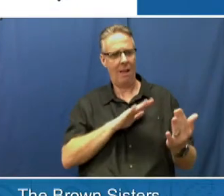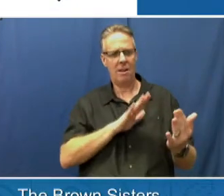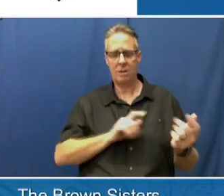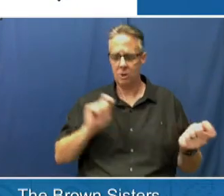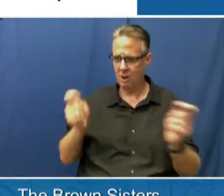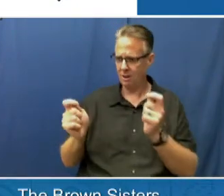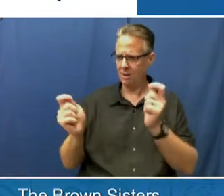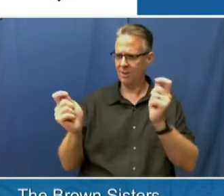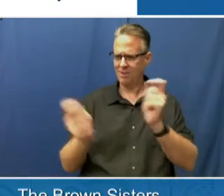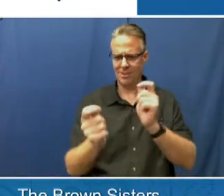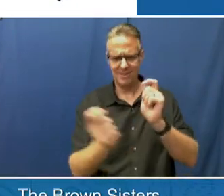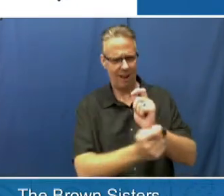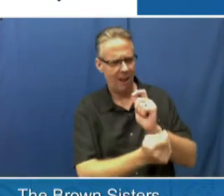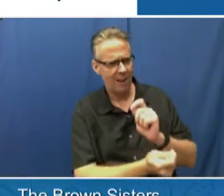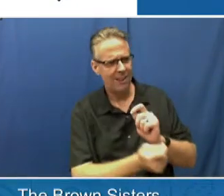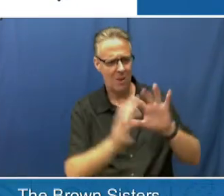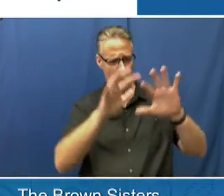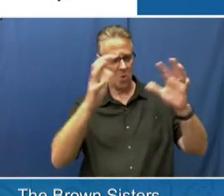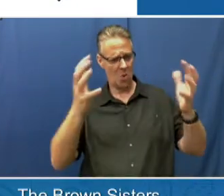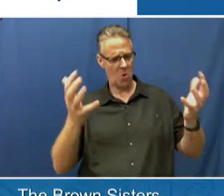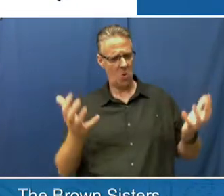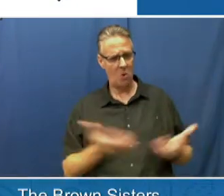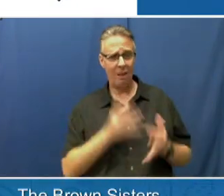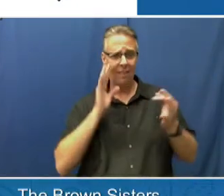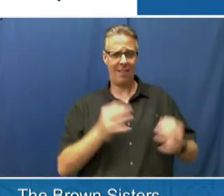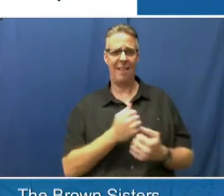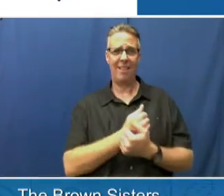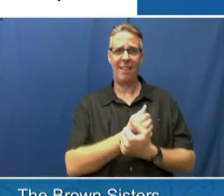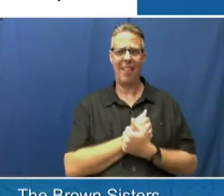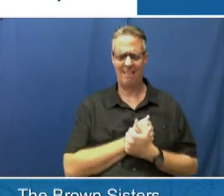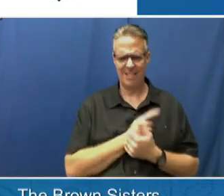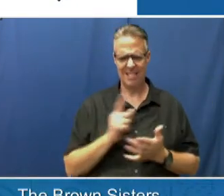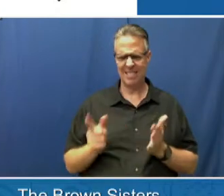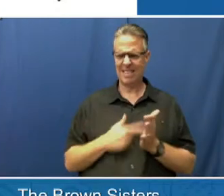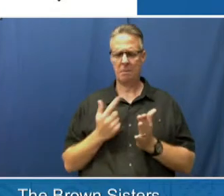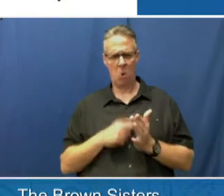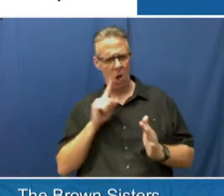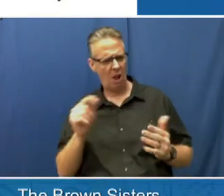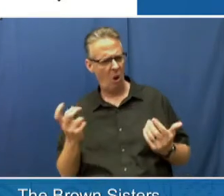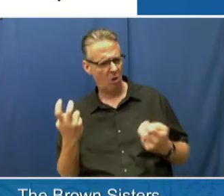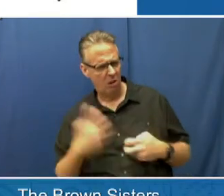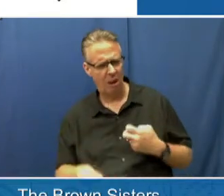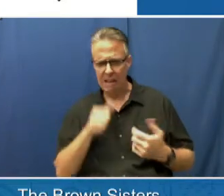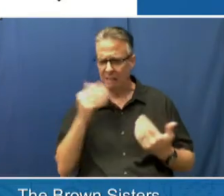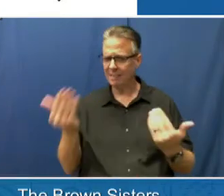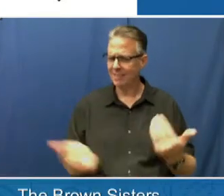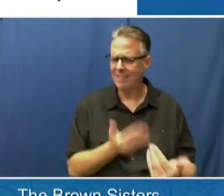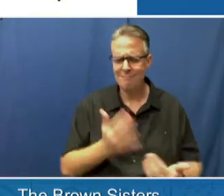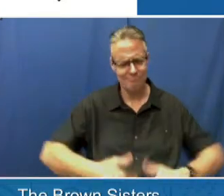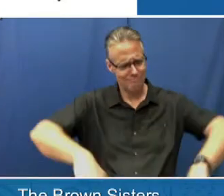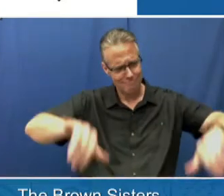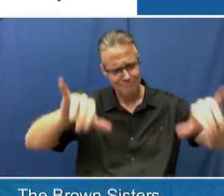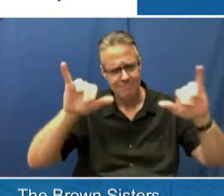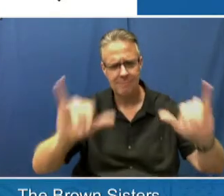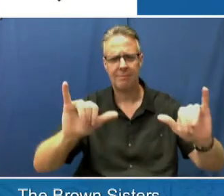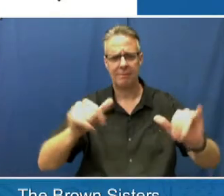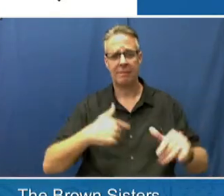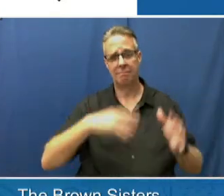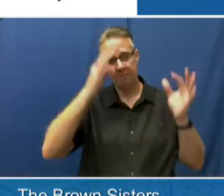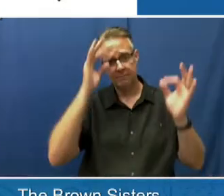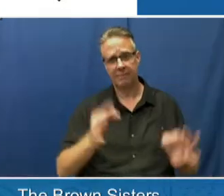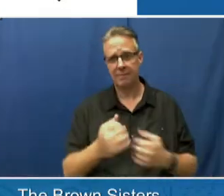Choose love, yeah. It don't always feel good, it don't always look right, but I choose love.